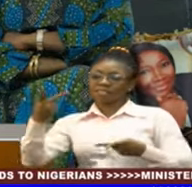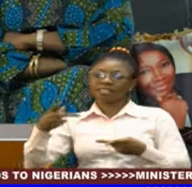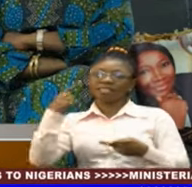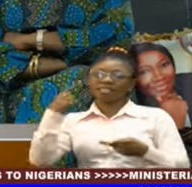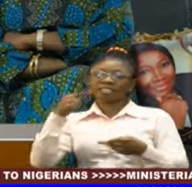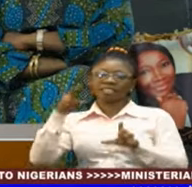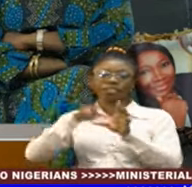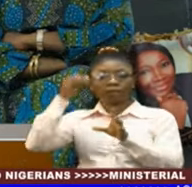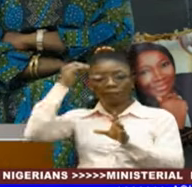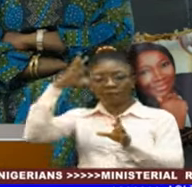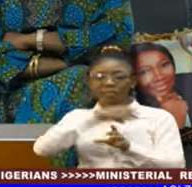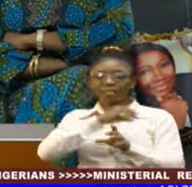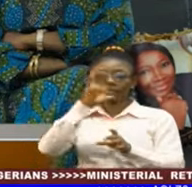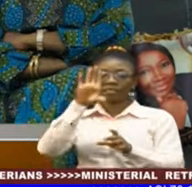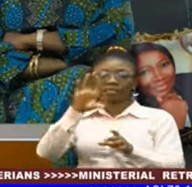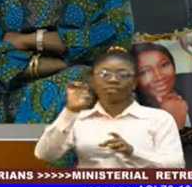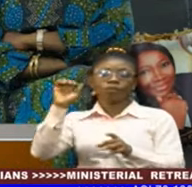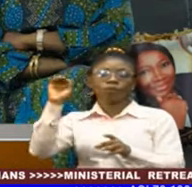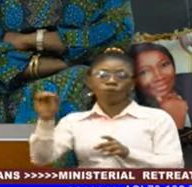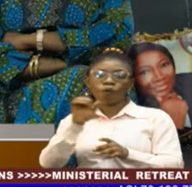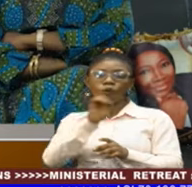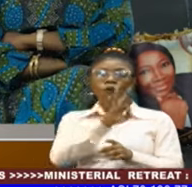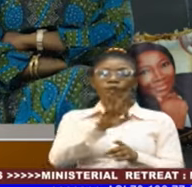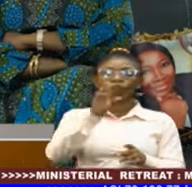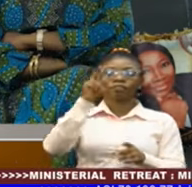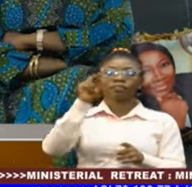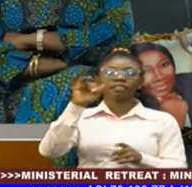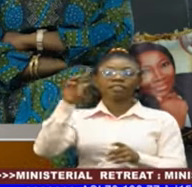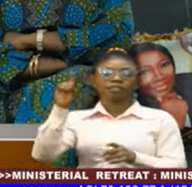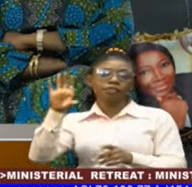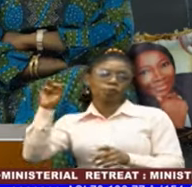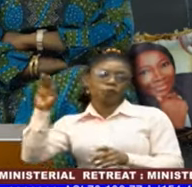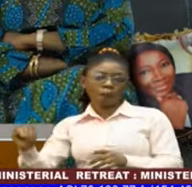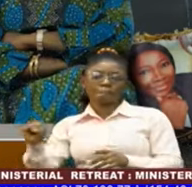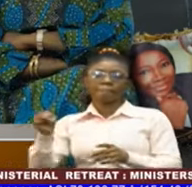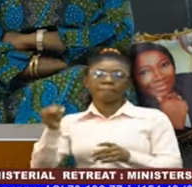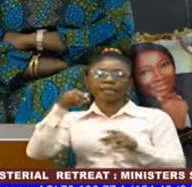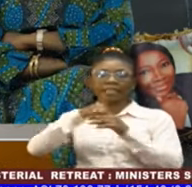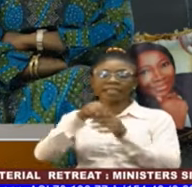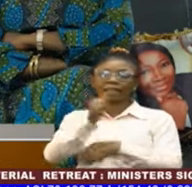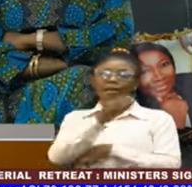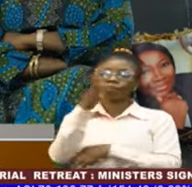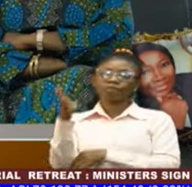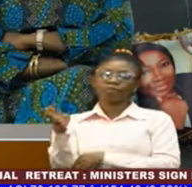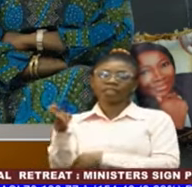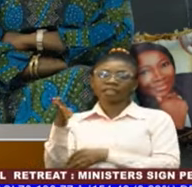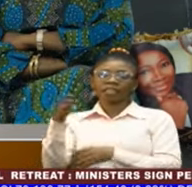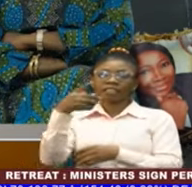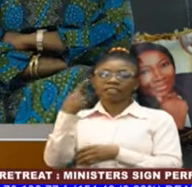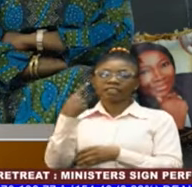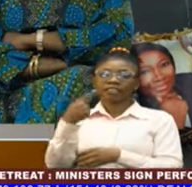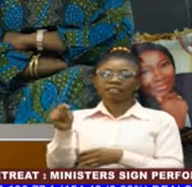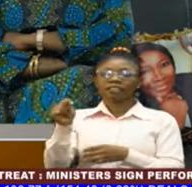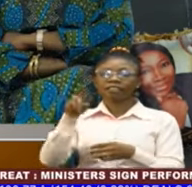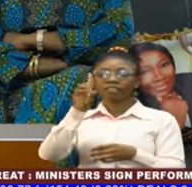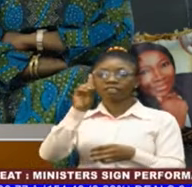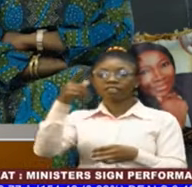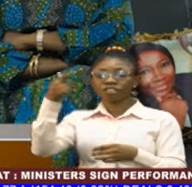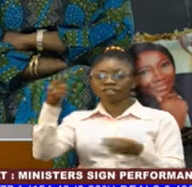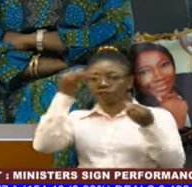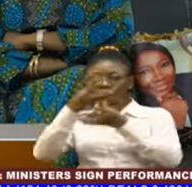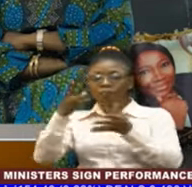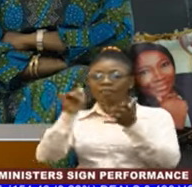Chairman and CEO of NITCOM, Abike Dabiri Erewa, in Abuja. The DTAC Director General said